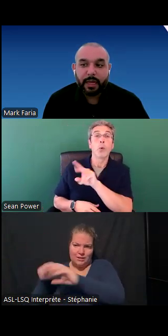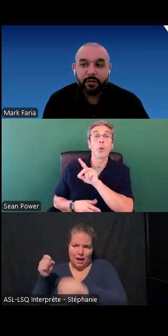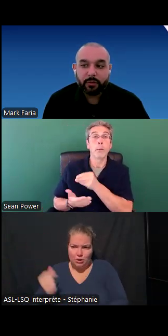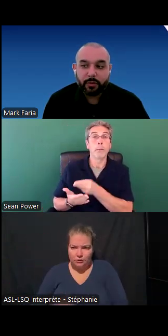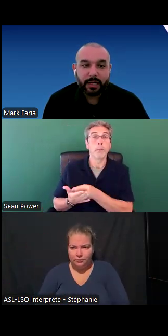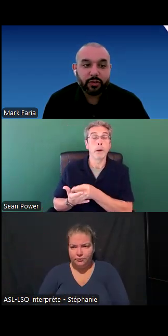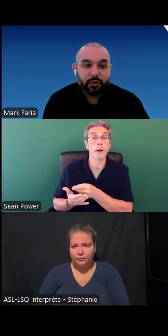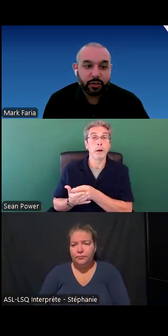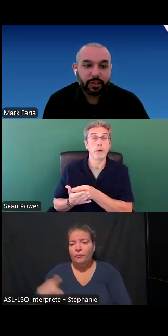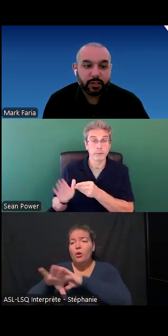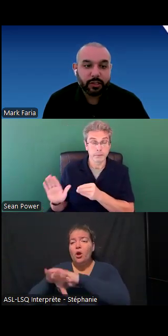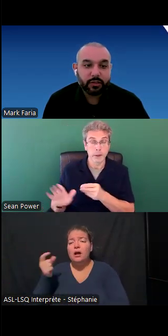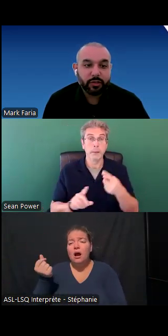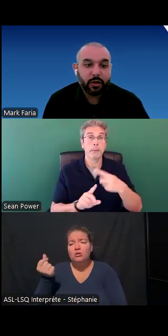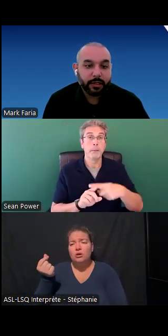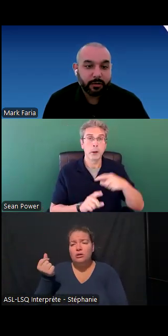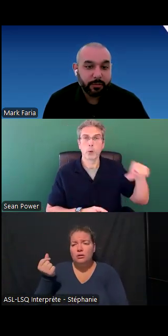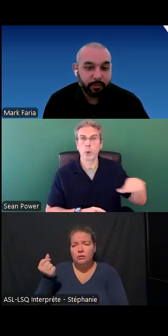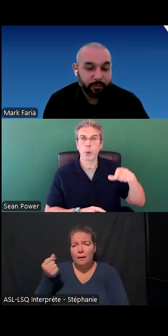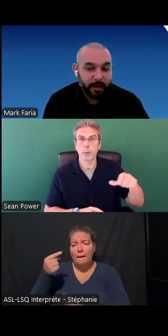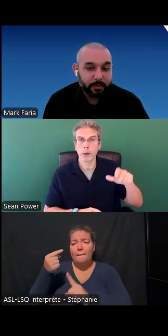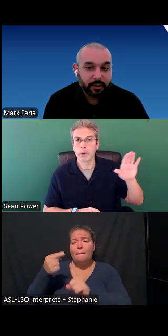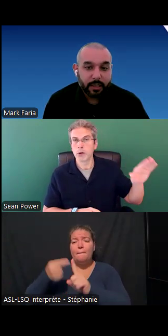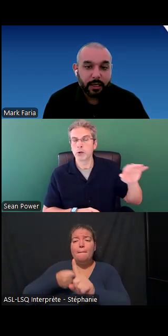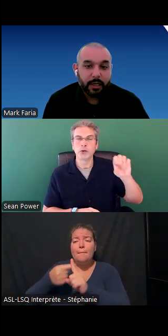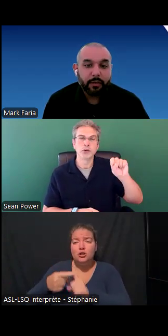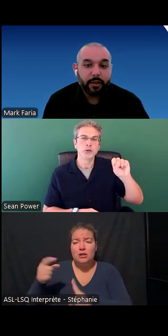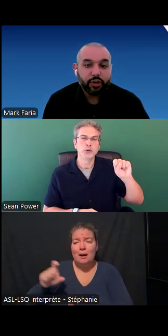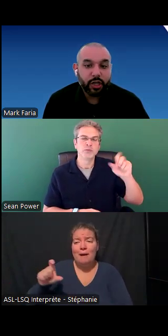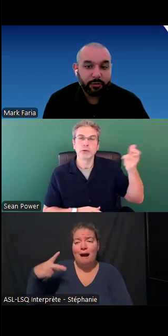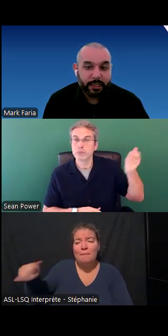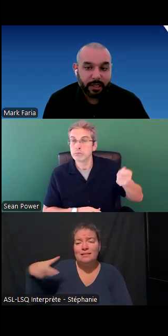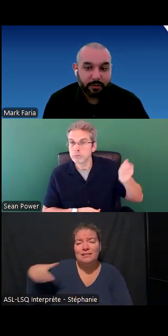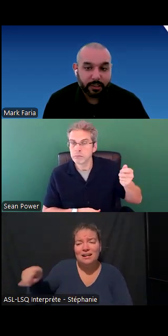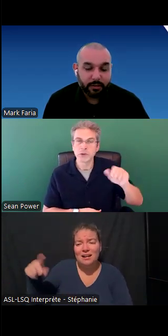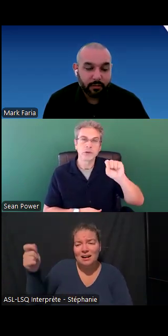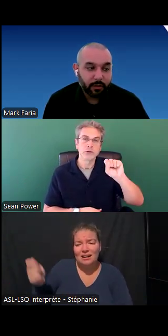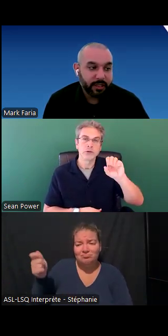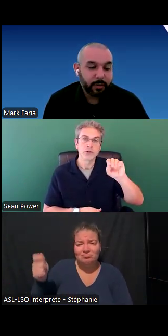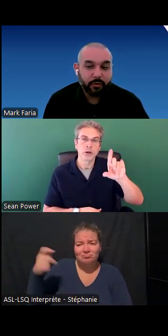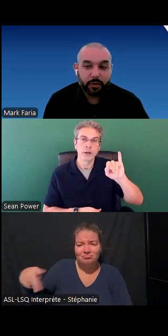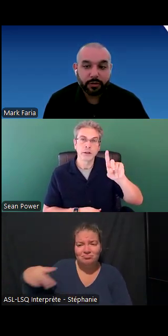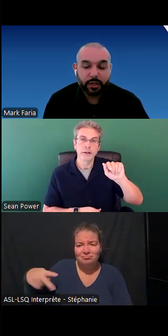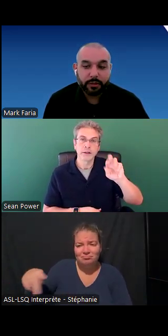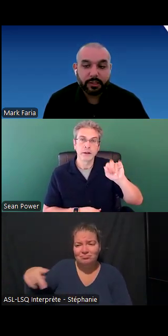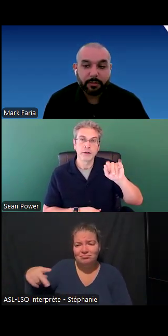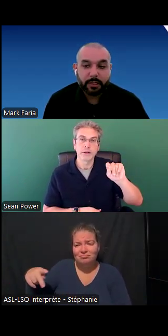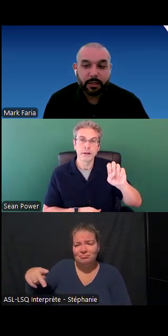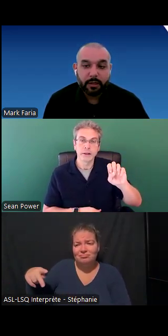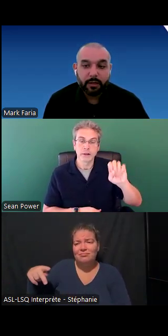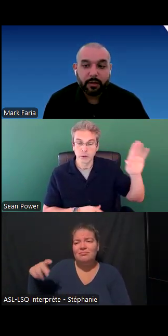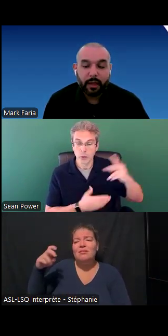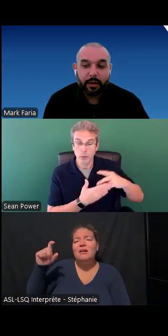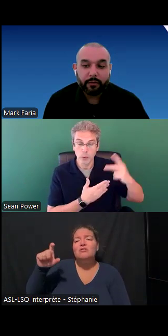receiving payments from Quebec social assistance or solidarity programs, they're generally exempted. RDSP withdrawals are generally